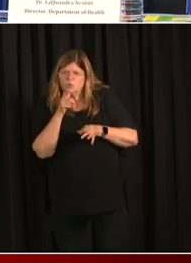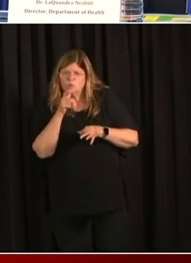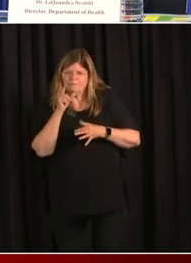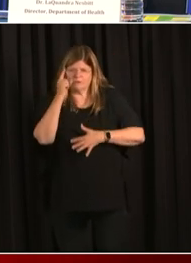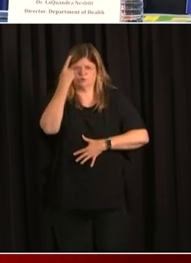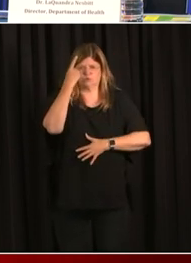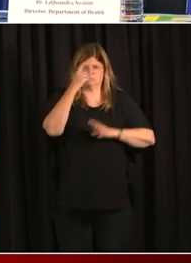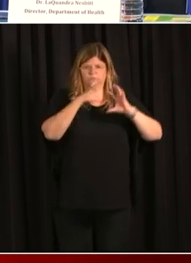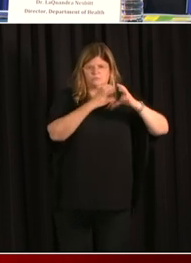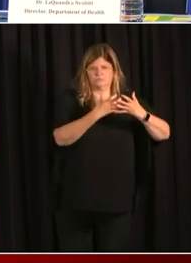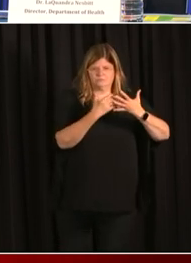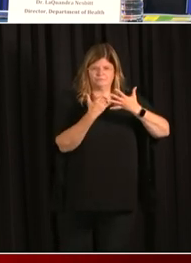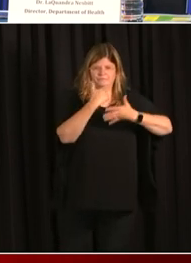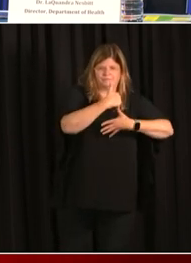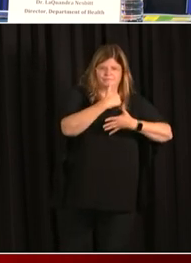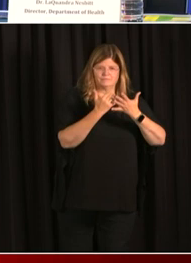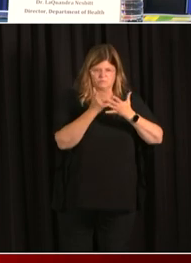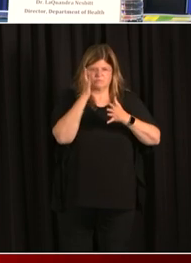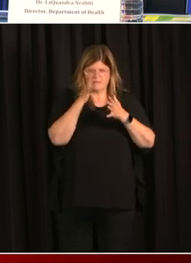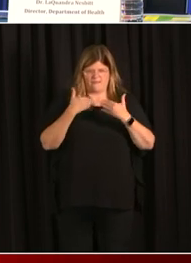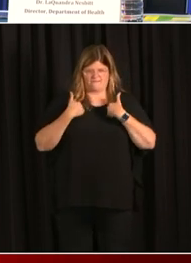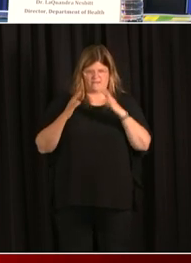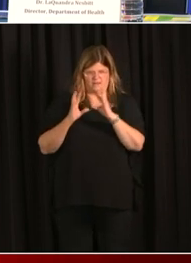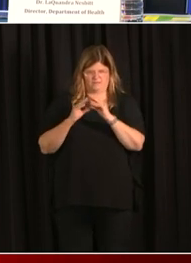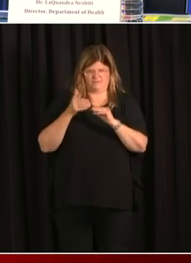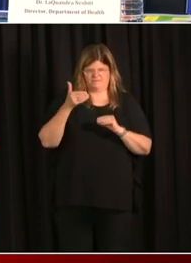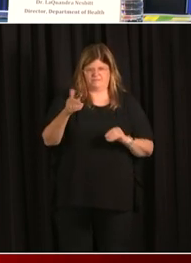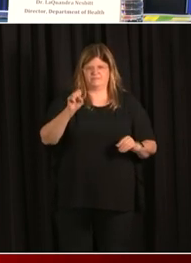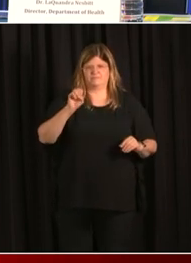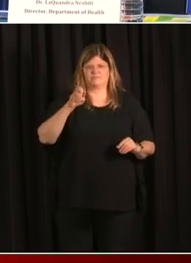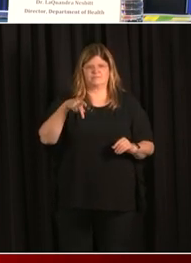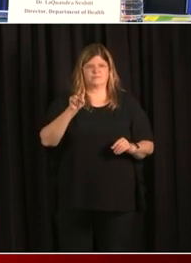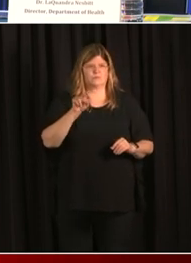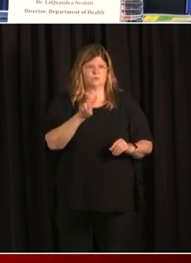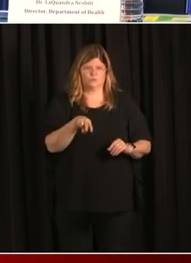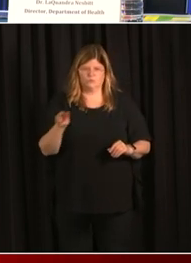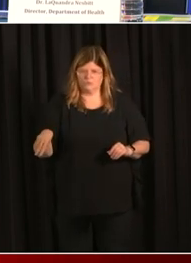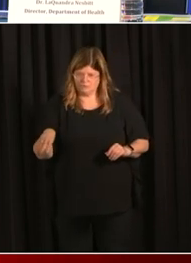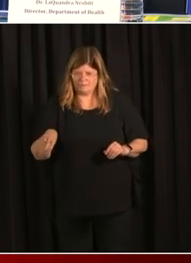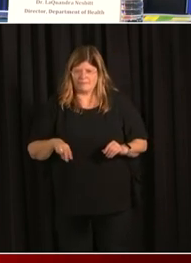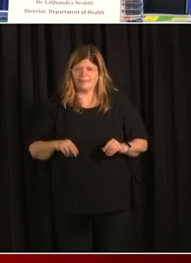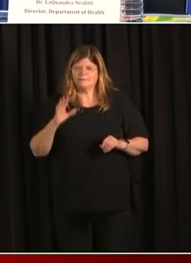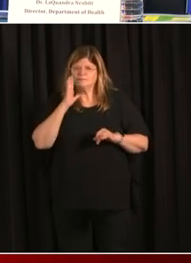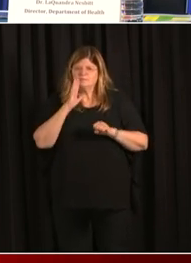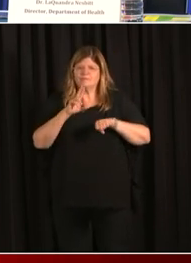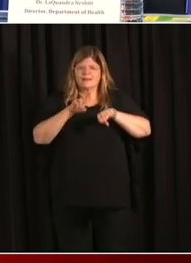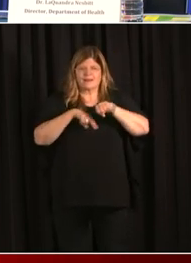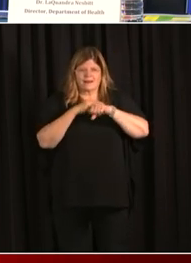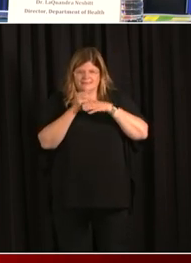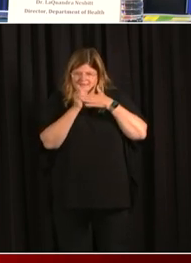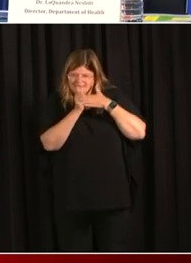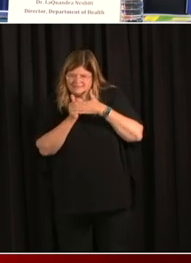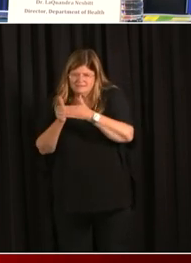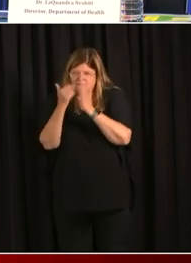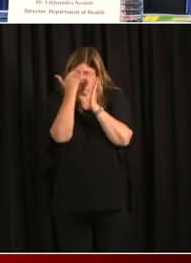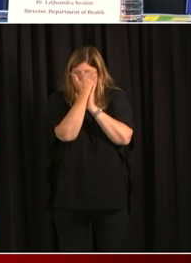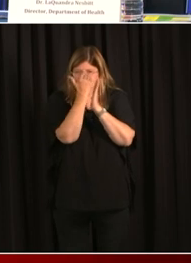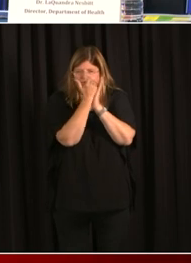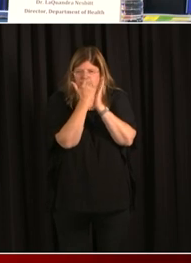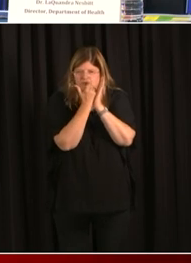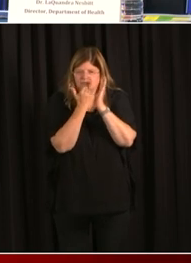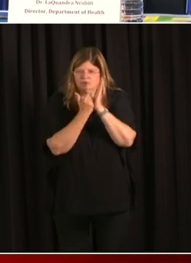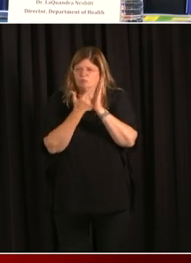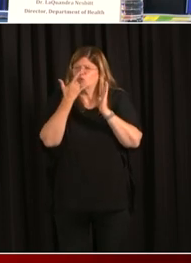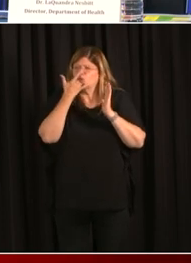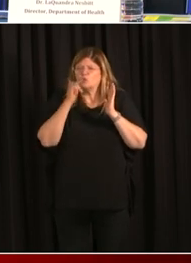September 22nd, and we expect to have some guidance at the national level around priority groups that will inform what planning looks